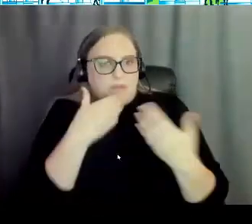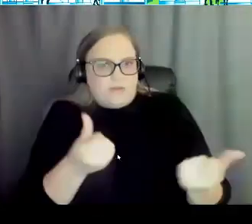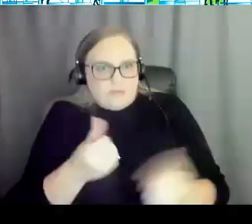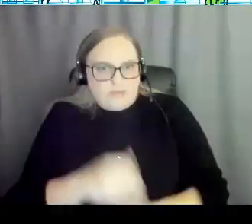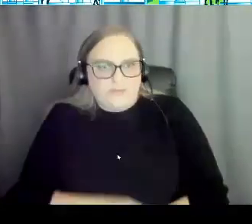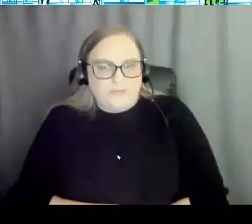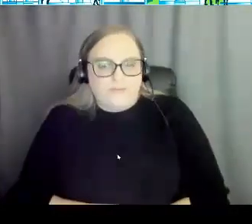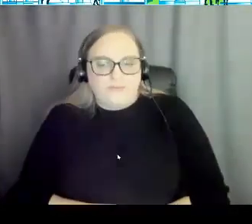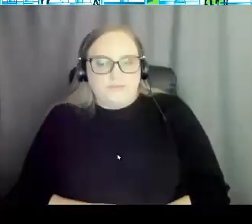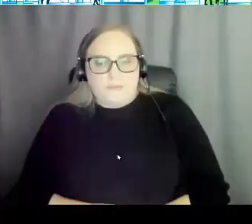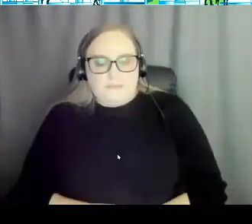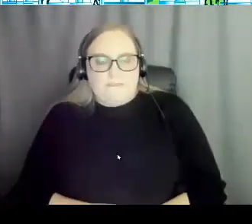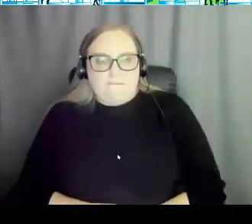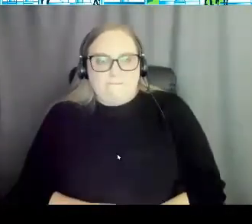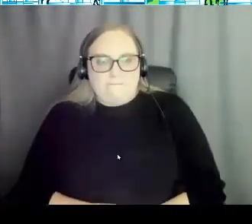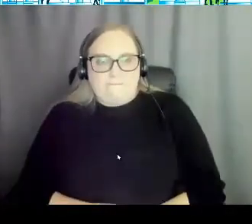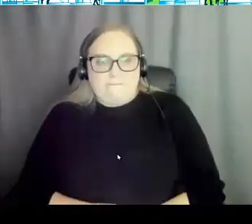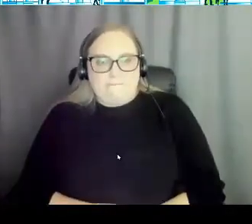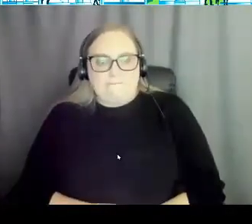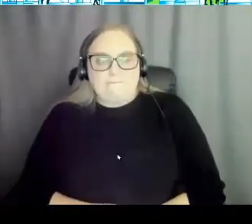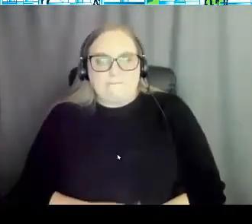All right, thank you very much.